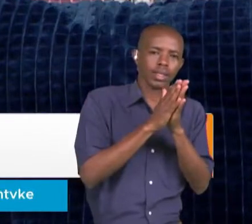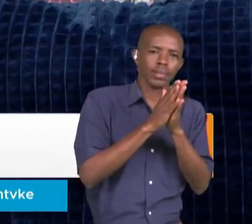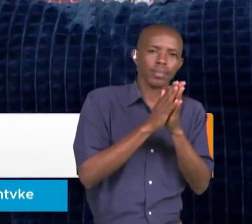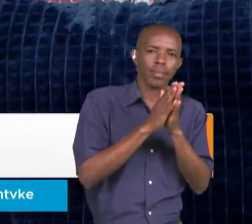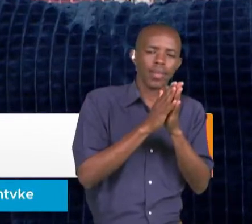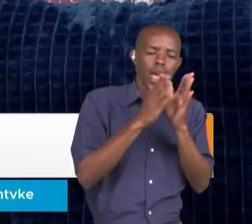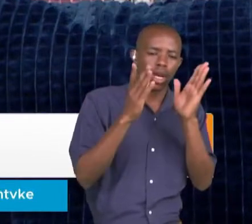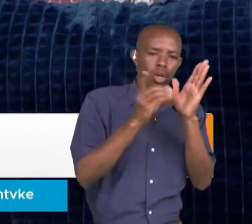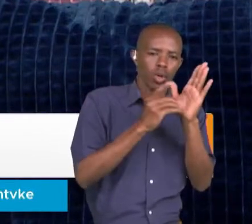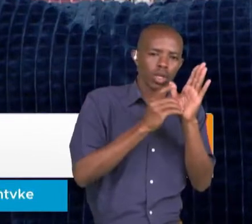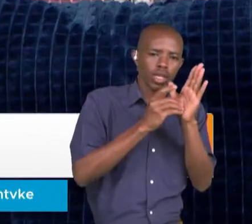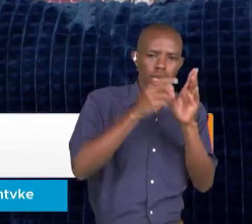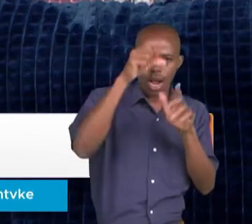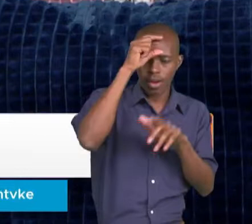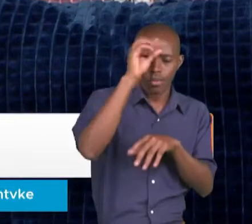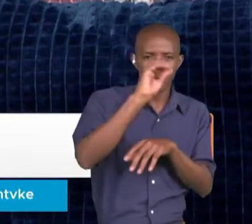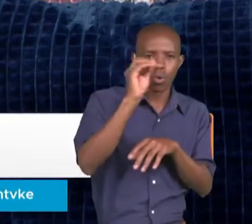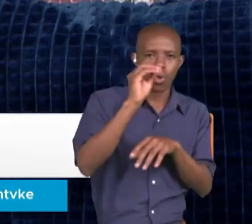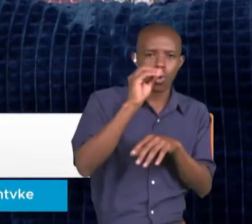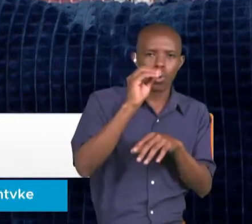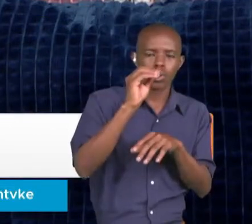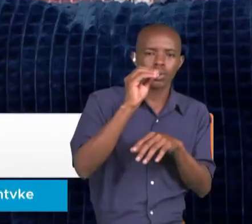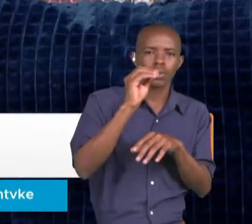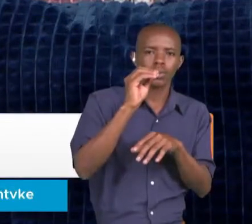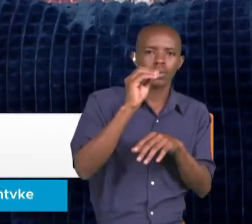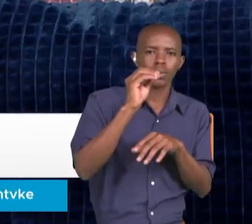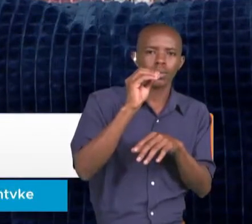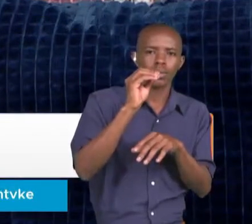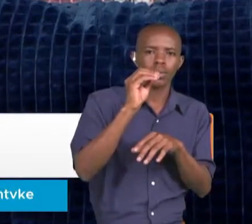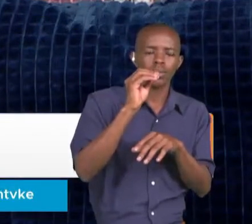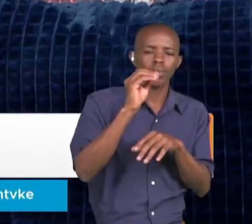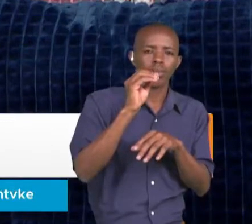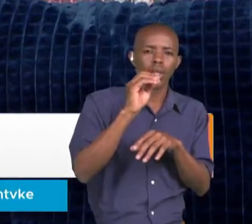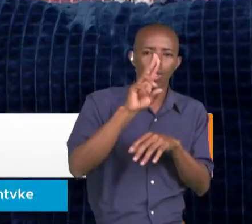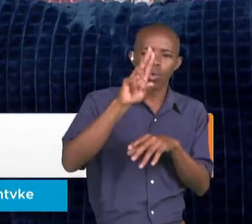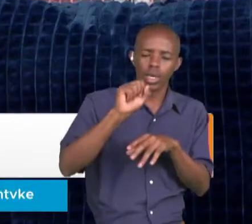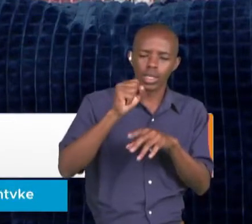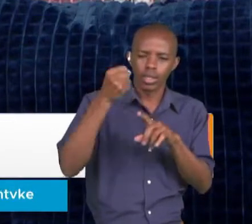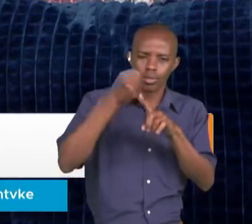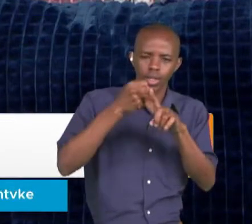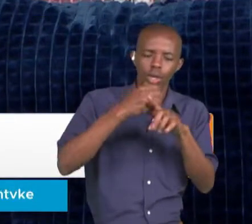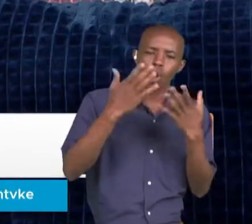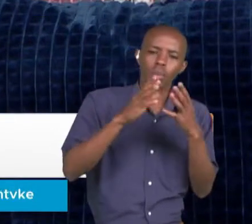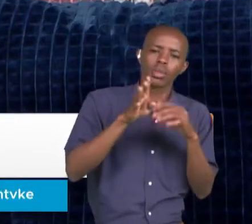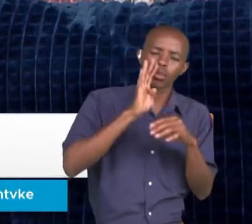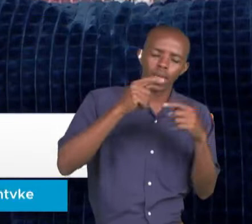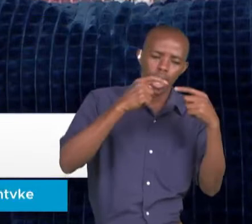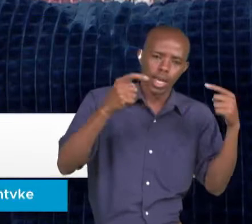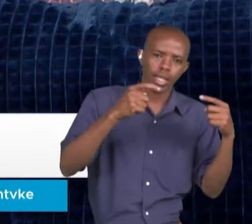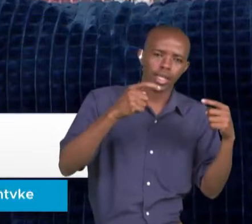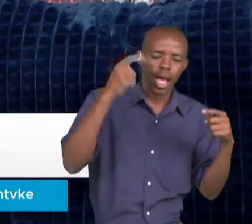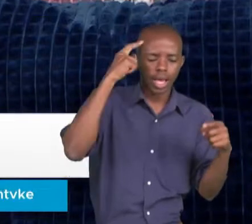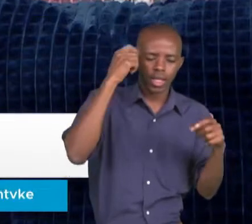the doctors are not the government, and the doctors are not Maduro that the U.S. is fighting or speaking against. Yeah. And I think they have a